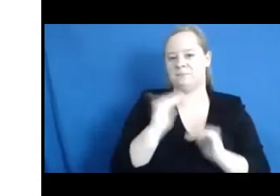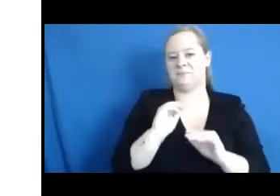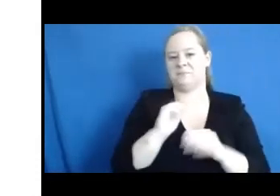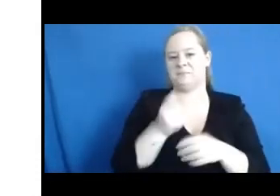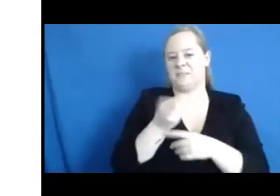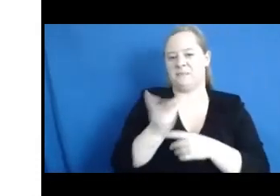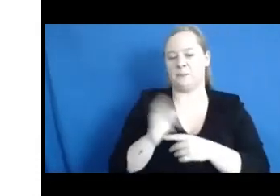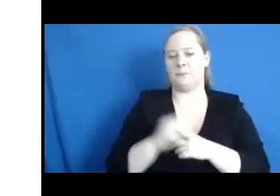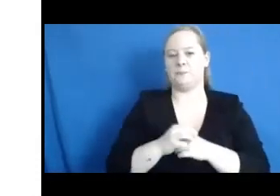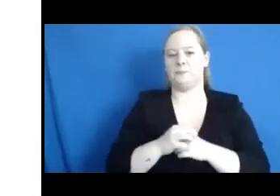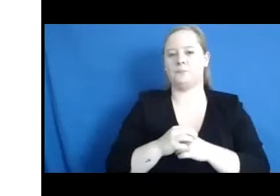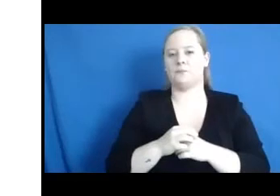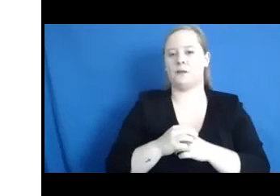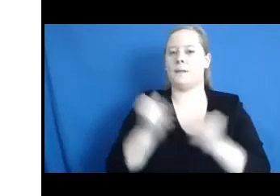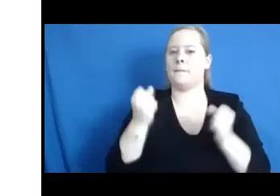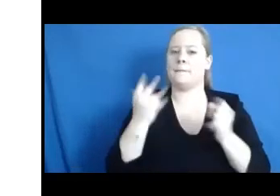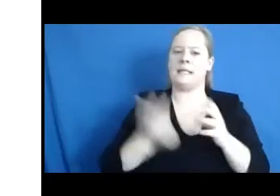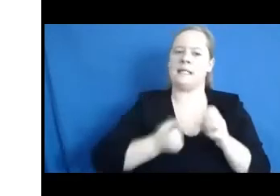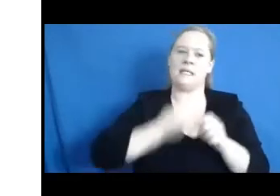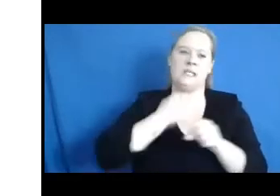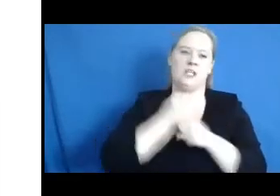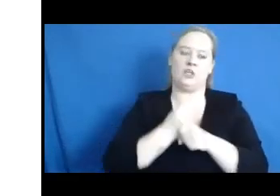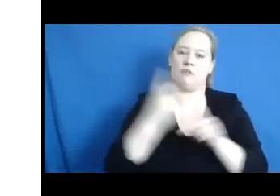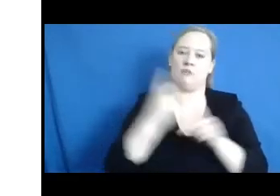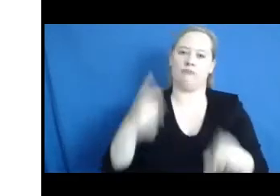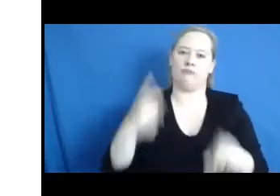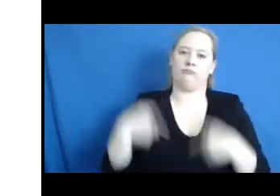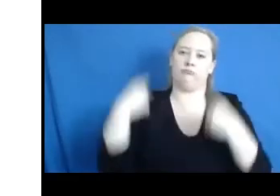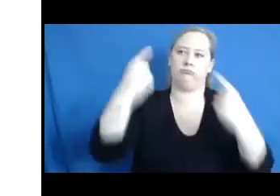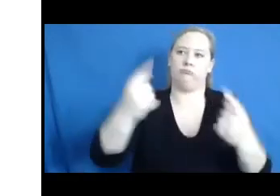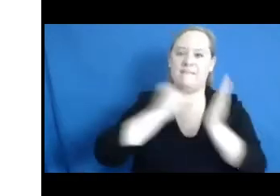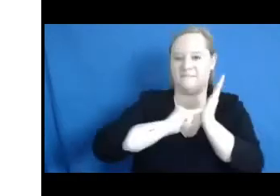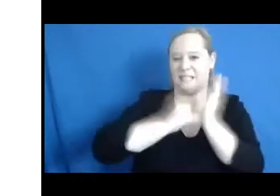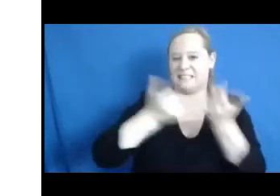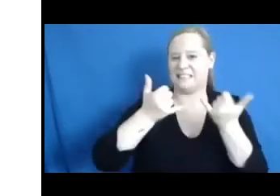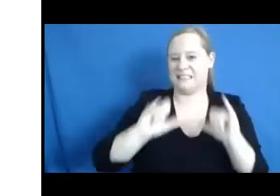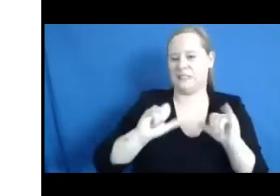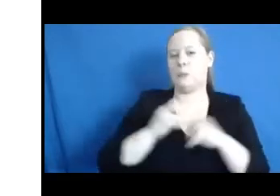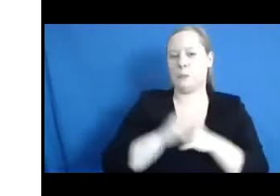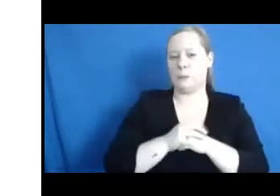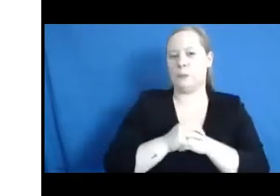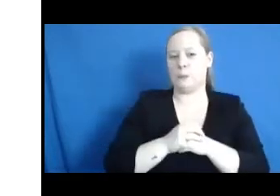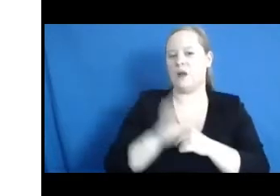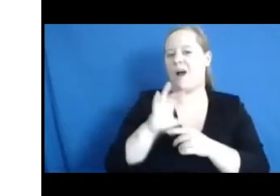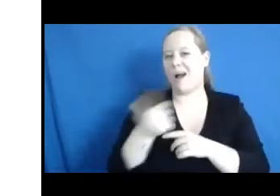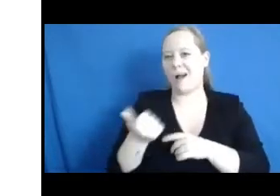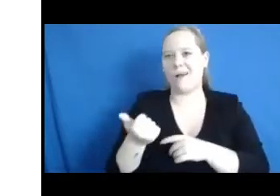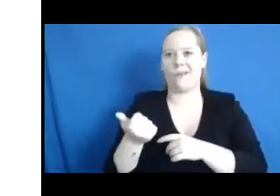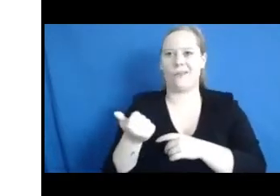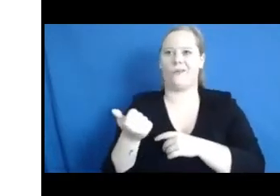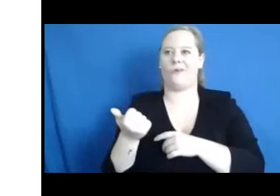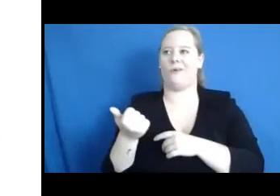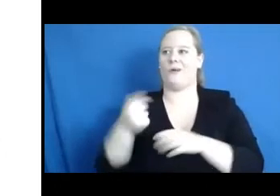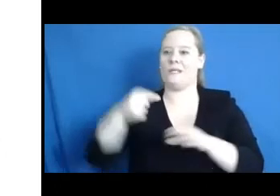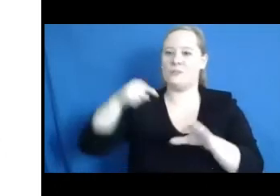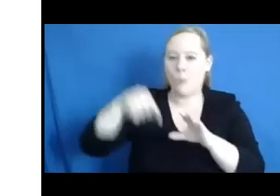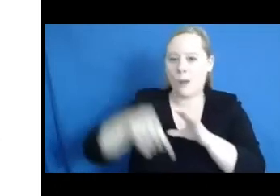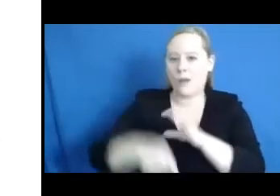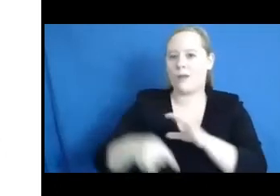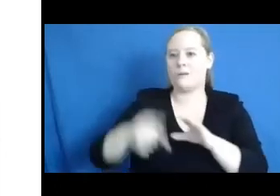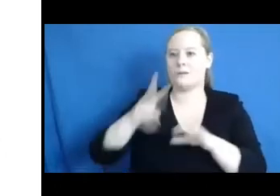been years and decades rather of investigations. There have been other boreholes, there have been other monitoring wells that have